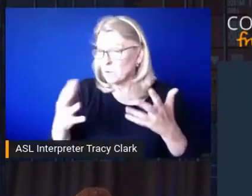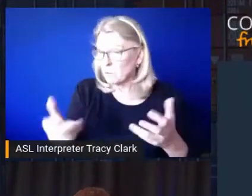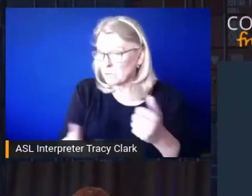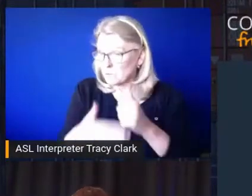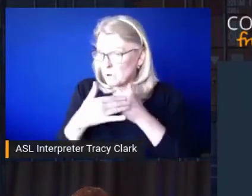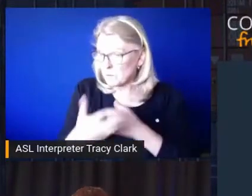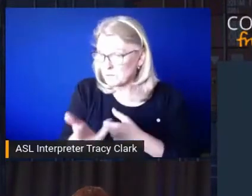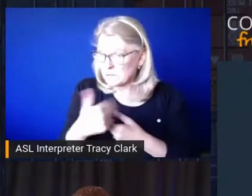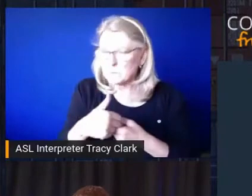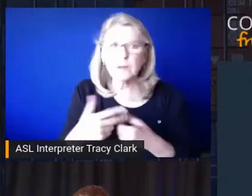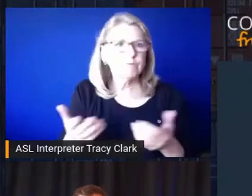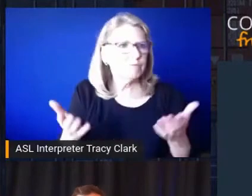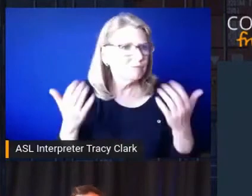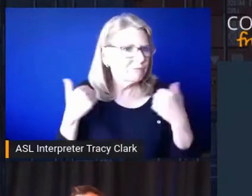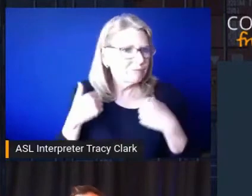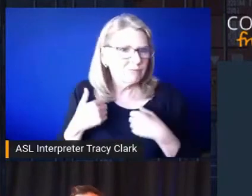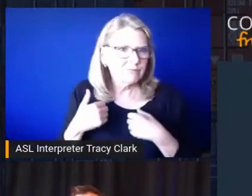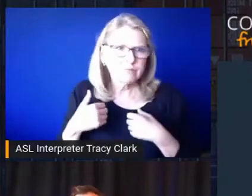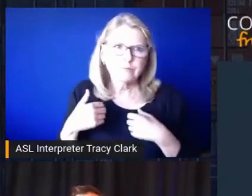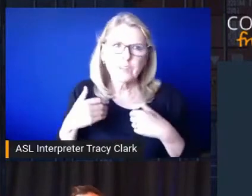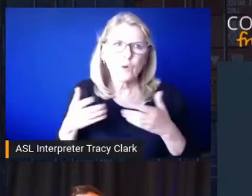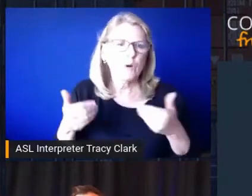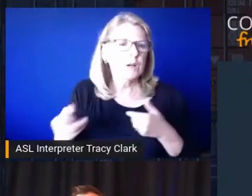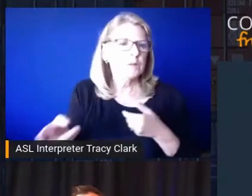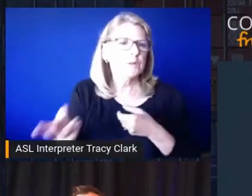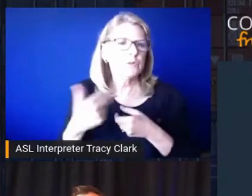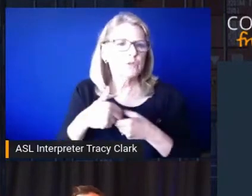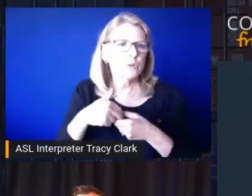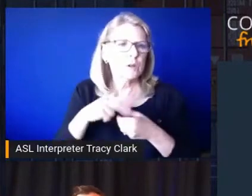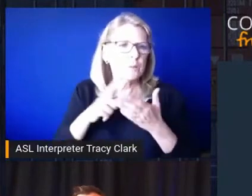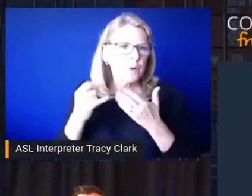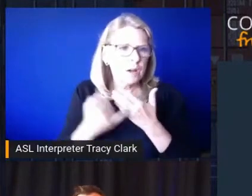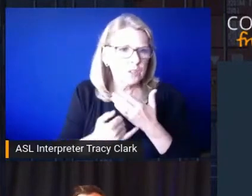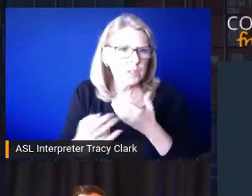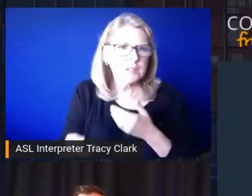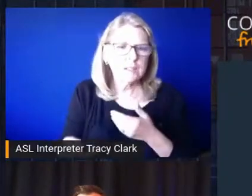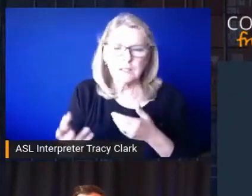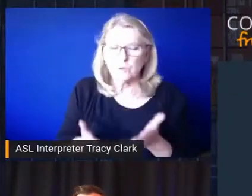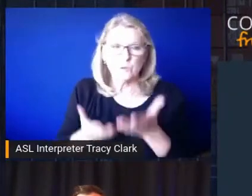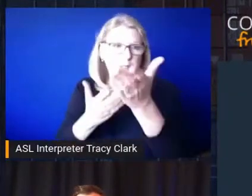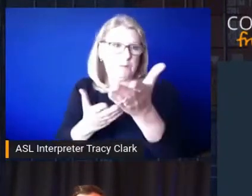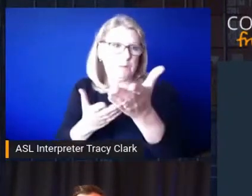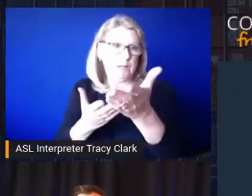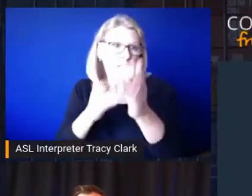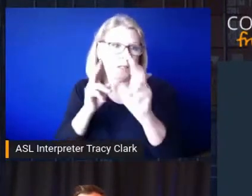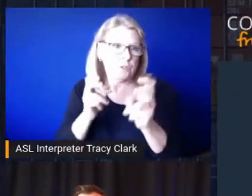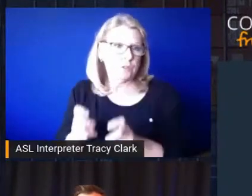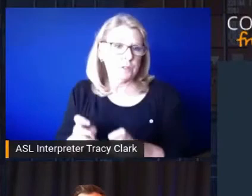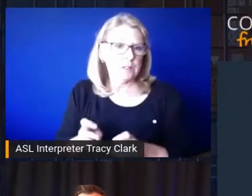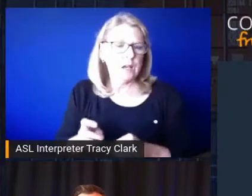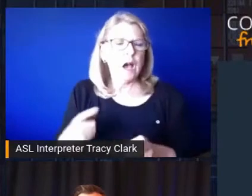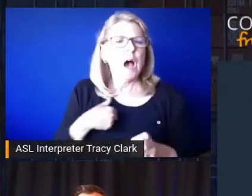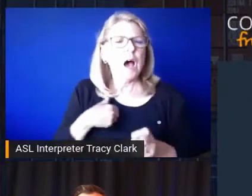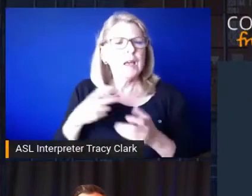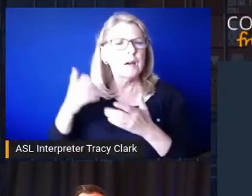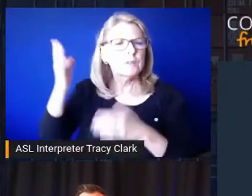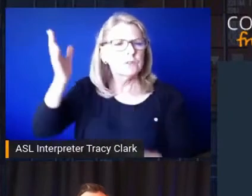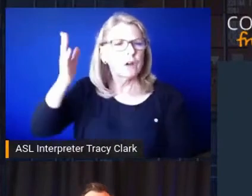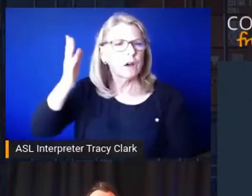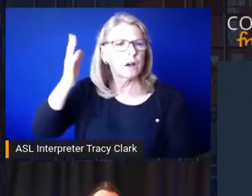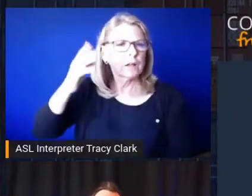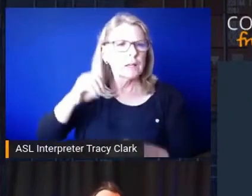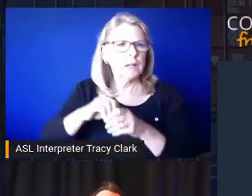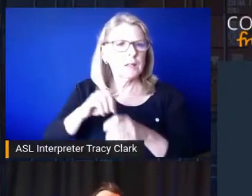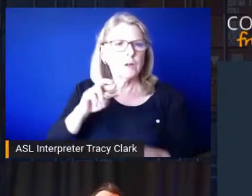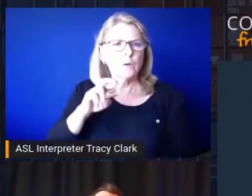to submit issues. You're welcome to participate with PRs. I have a talk coming up at reInvent that me